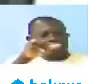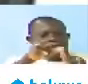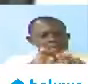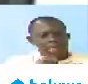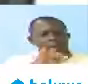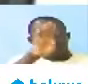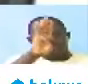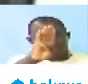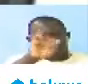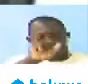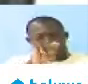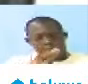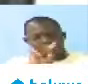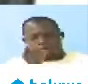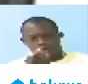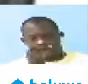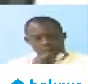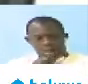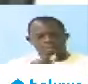So